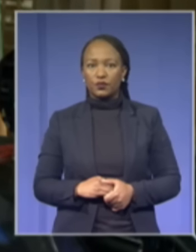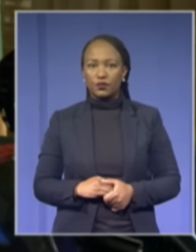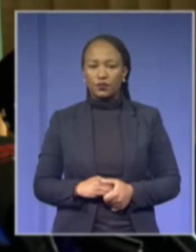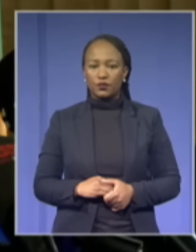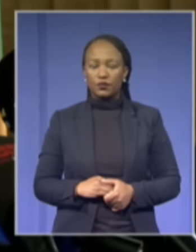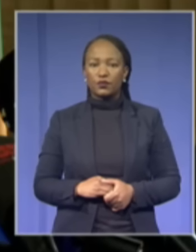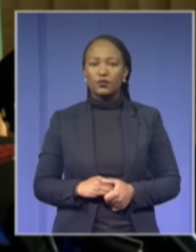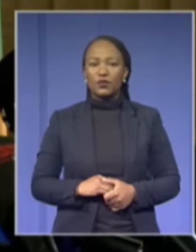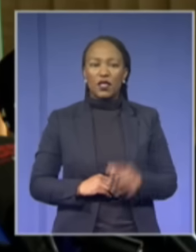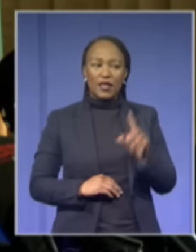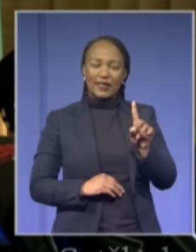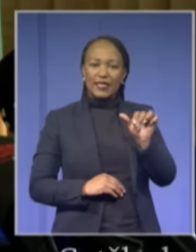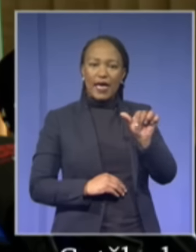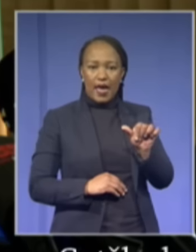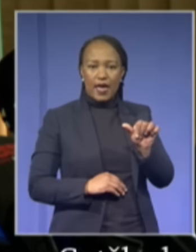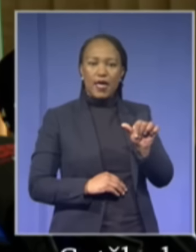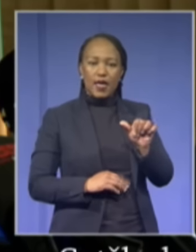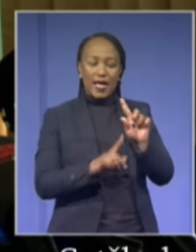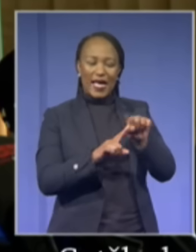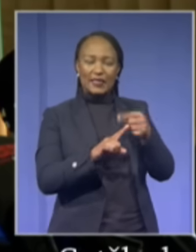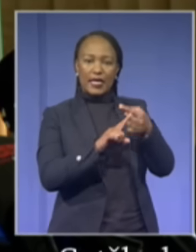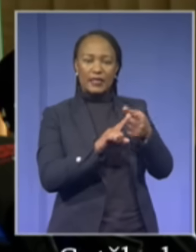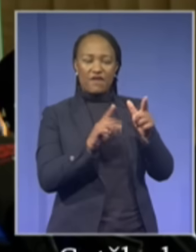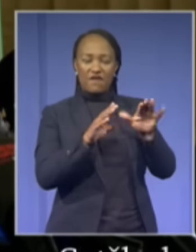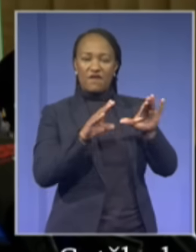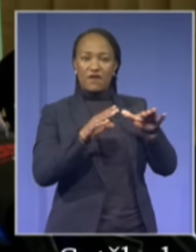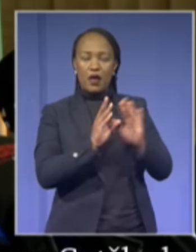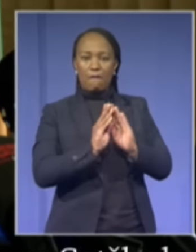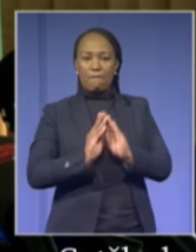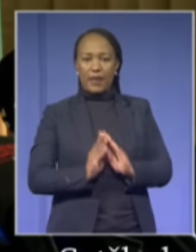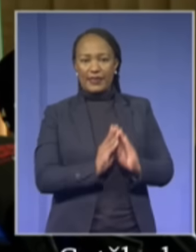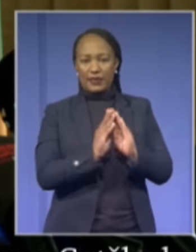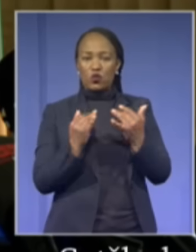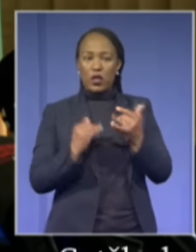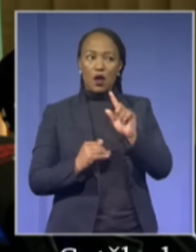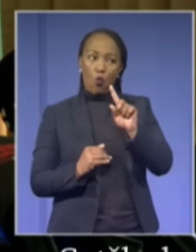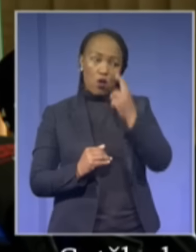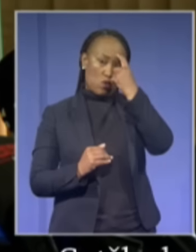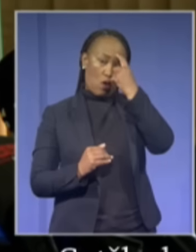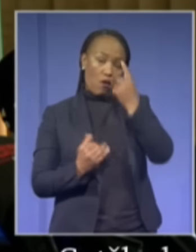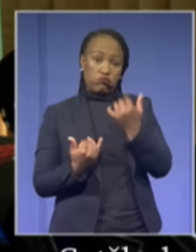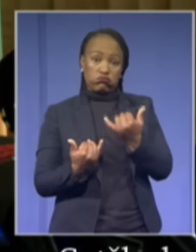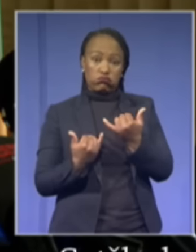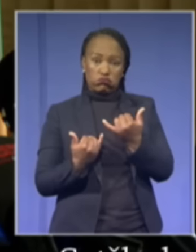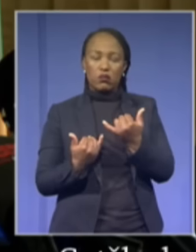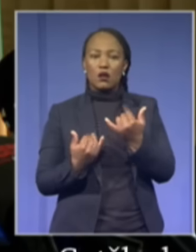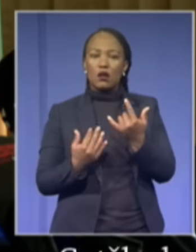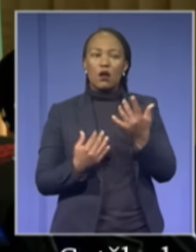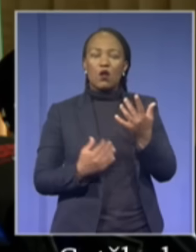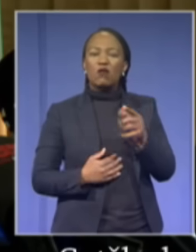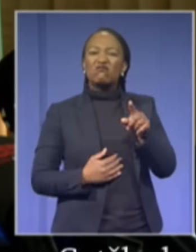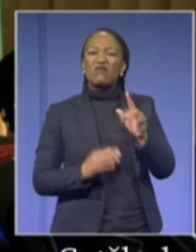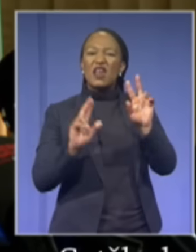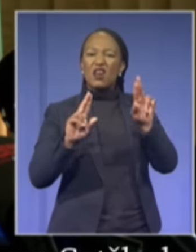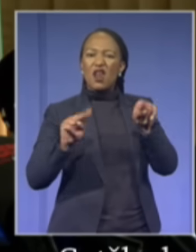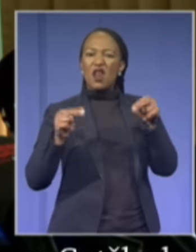The Democratic Alliance's federal executive, which met at 1 p.m. today, has resolved to withdraw from the national